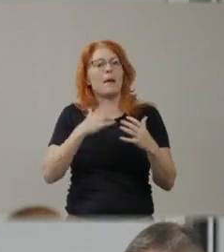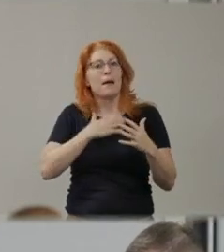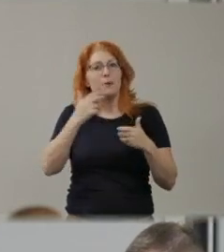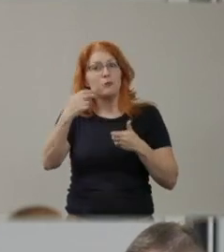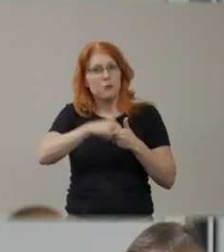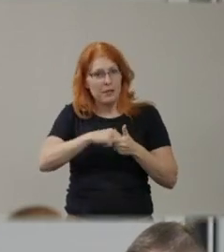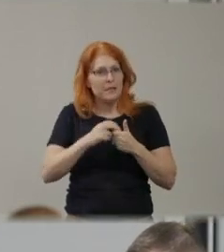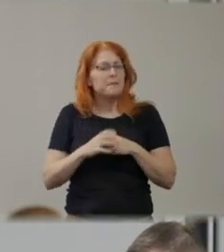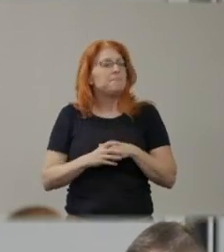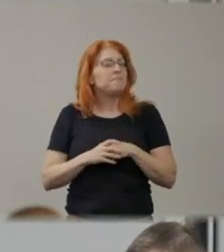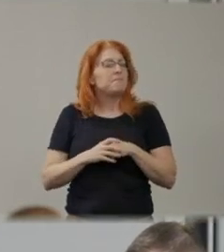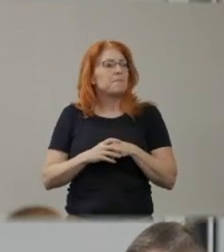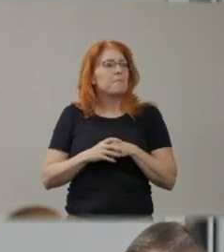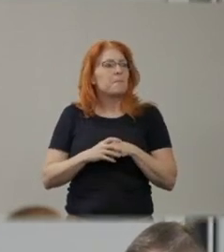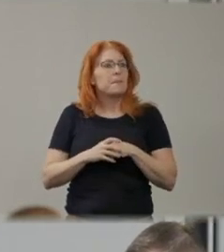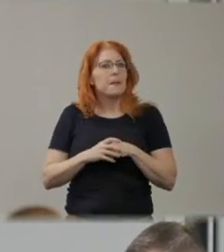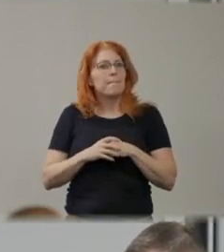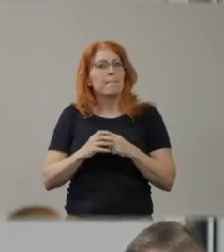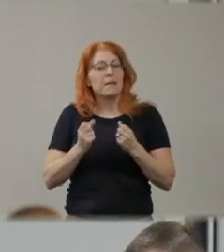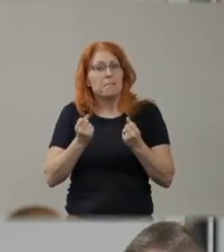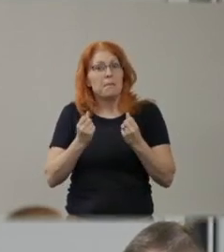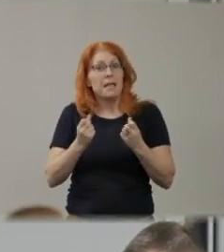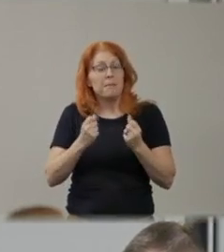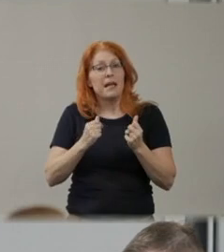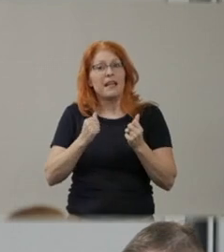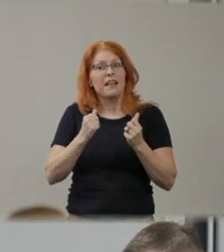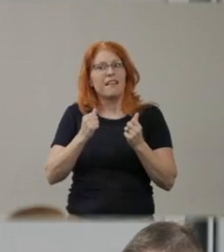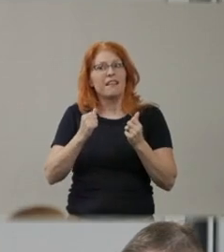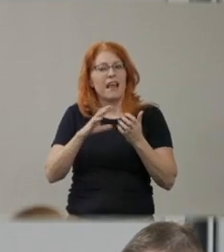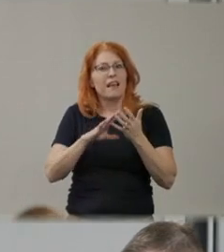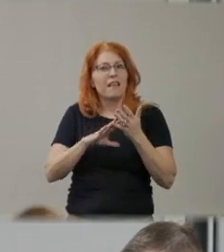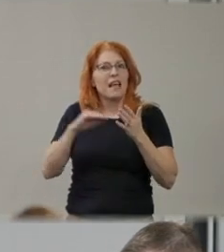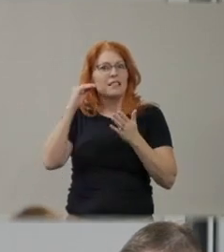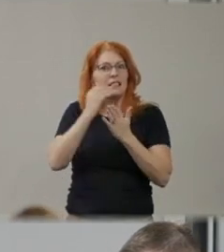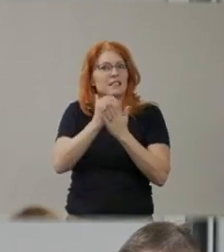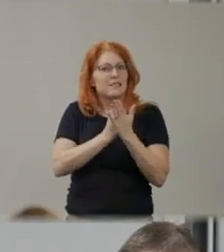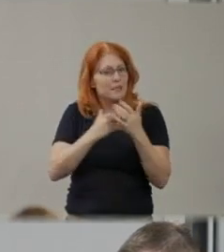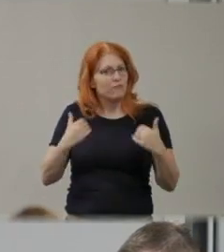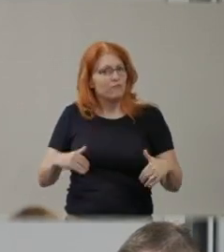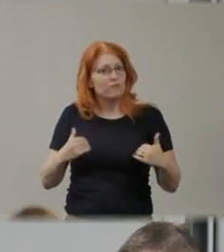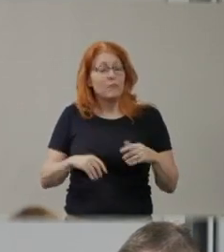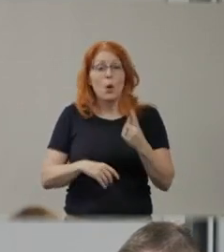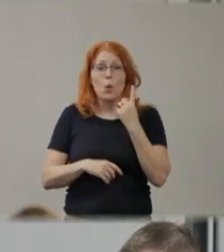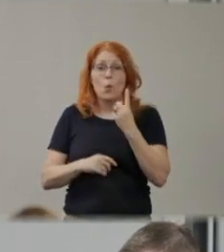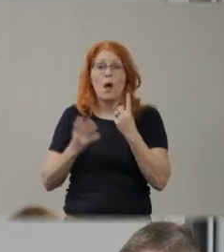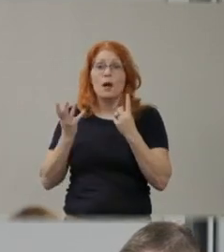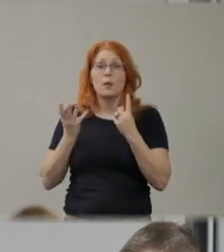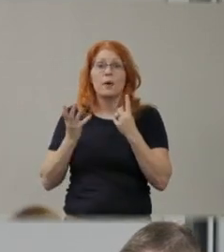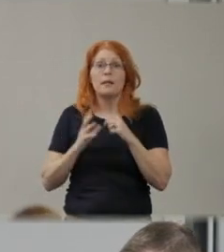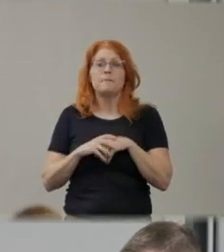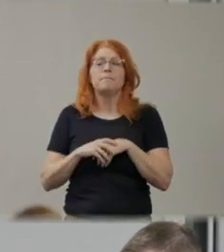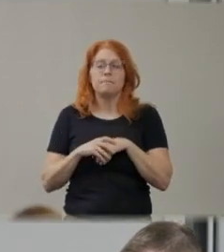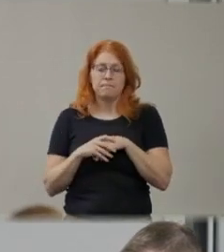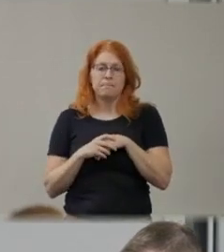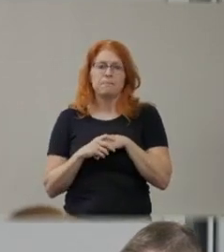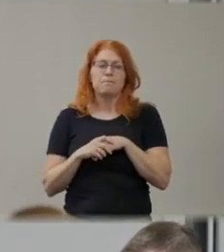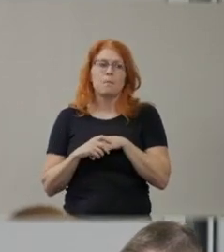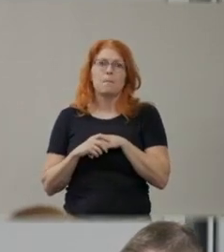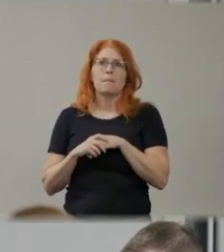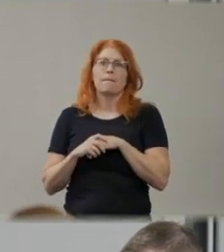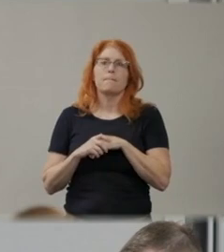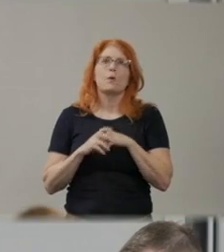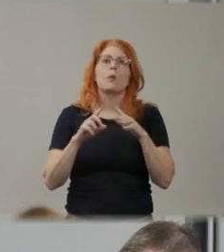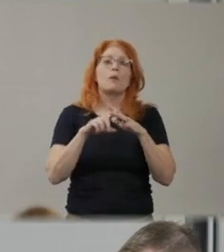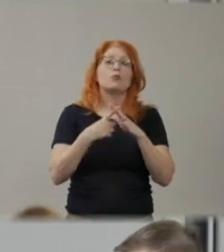And we certainly have had a lot of lessons learned from the pandemic. One of which was just, let's just start